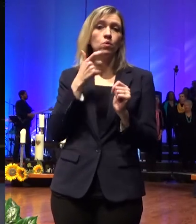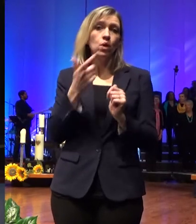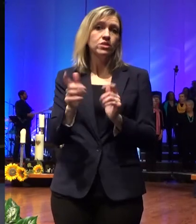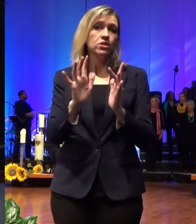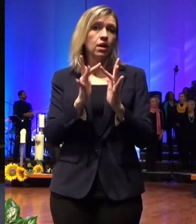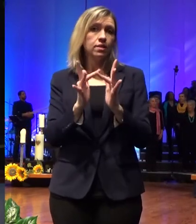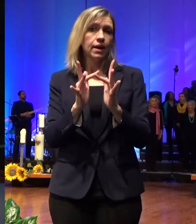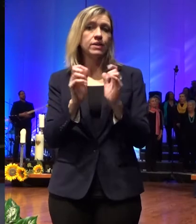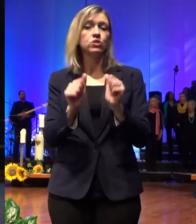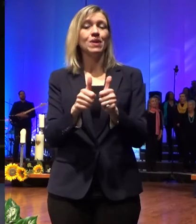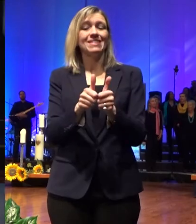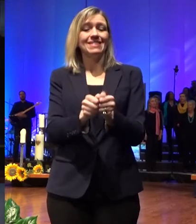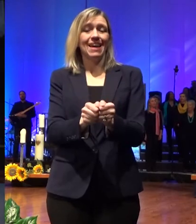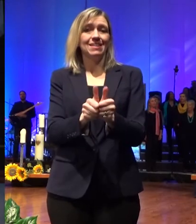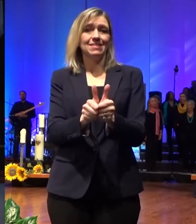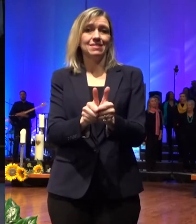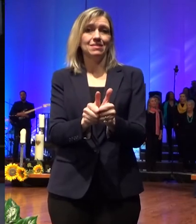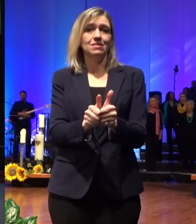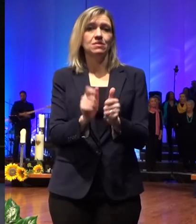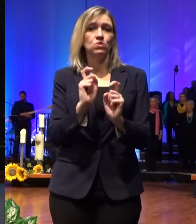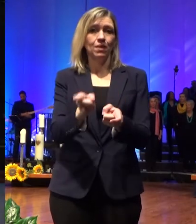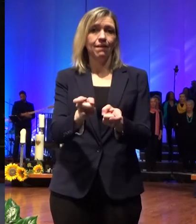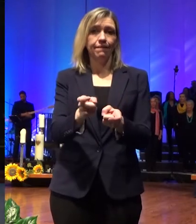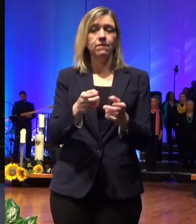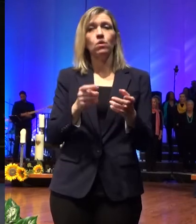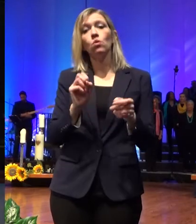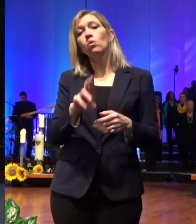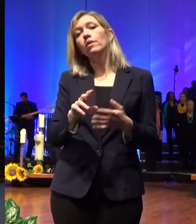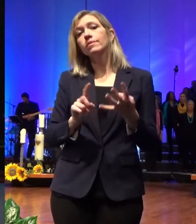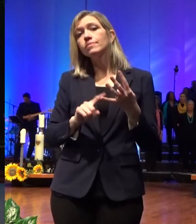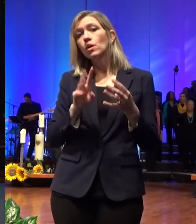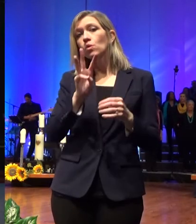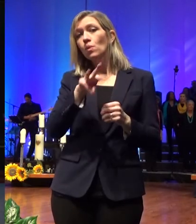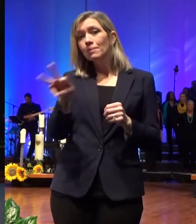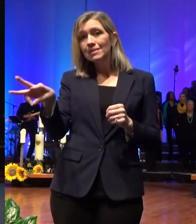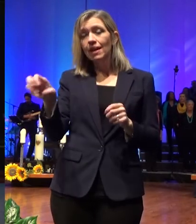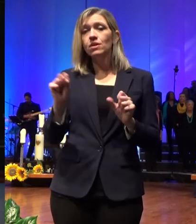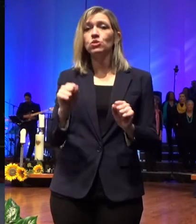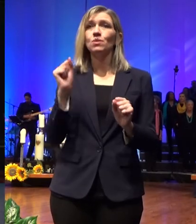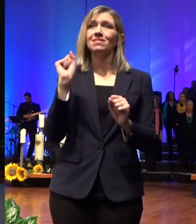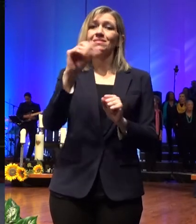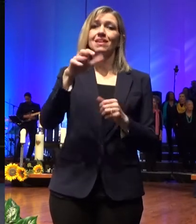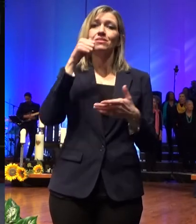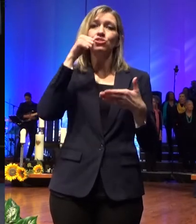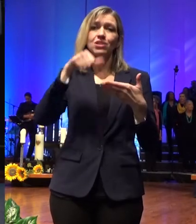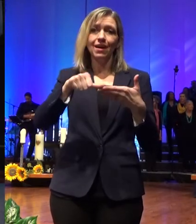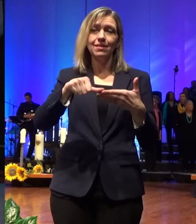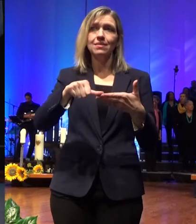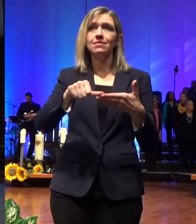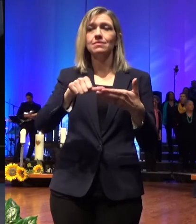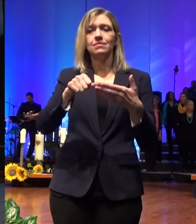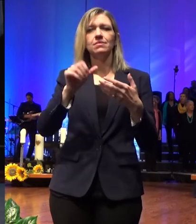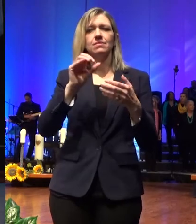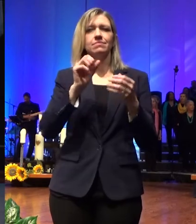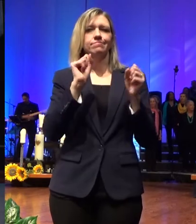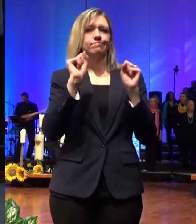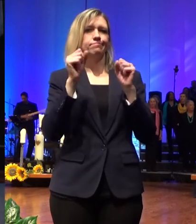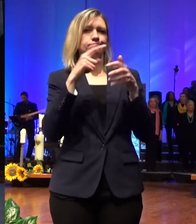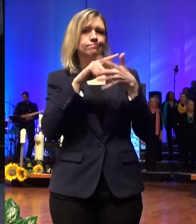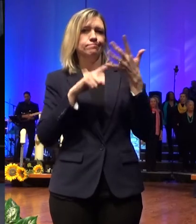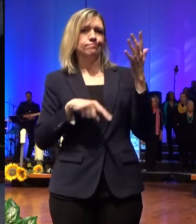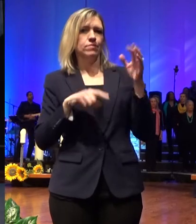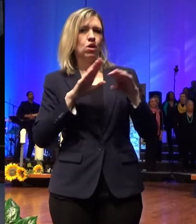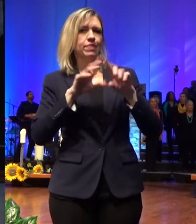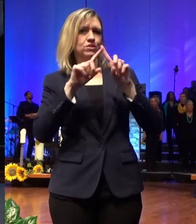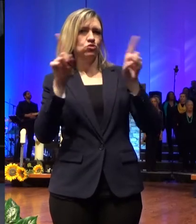watching online, you can text to give, you can give through our website, you can send in a check to our address. All that's available on the screen. And